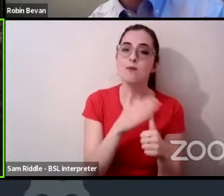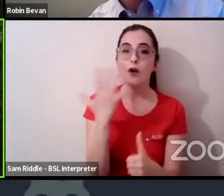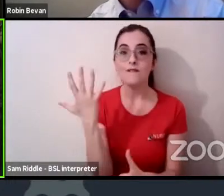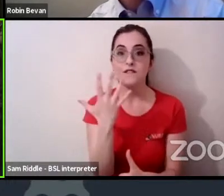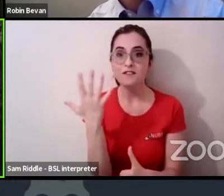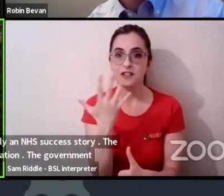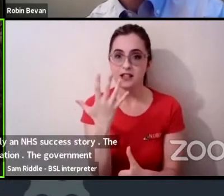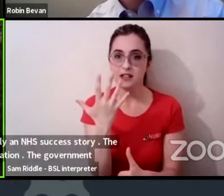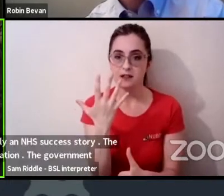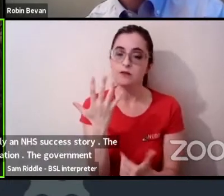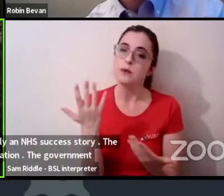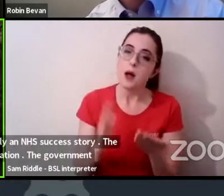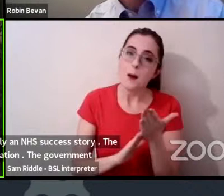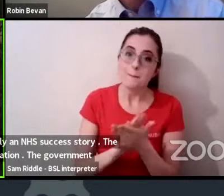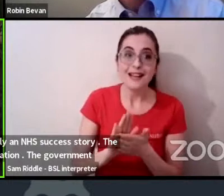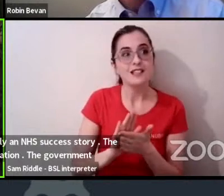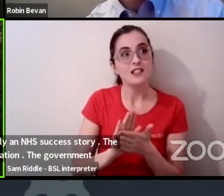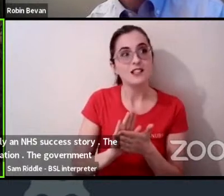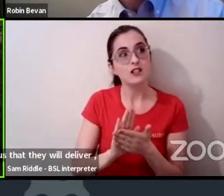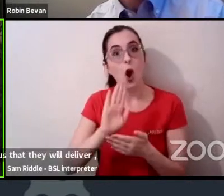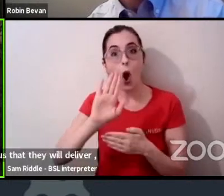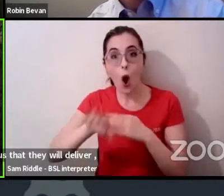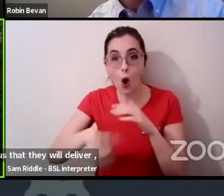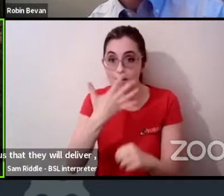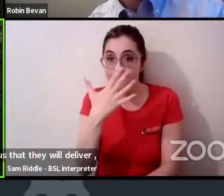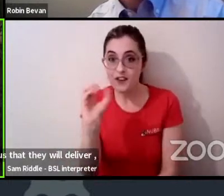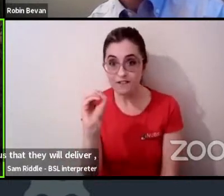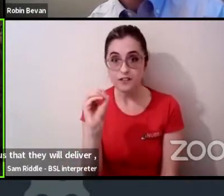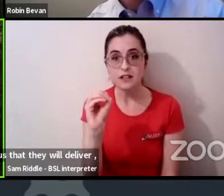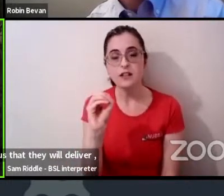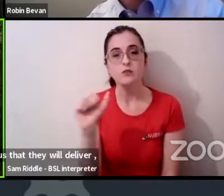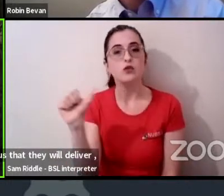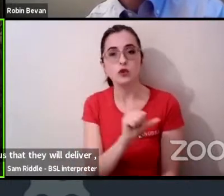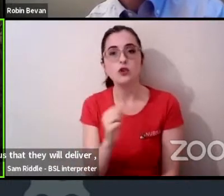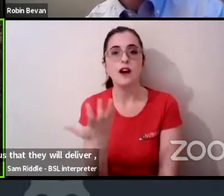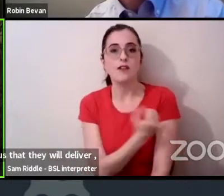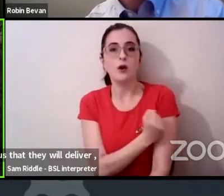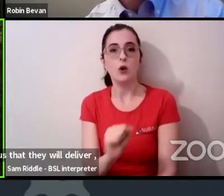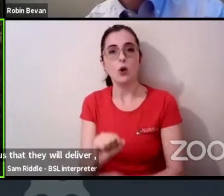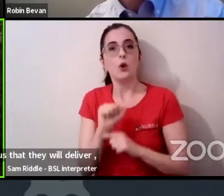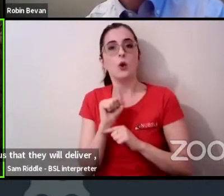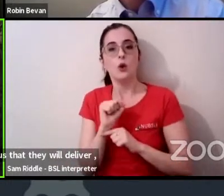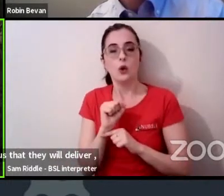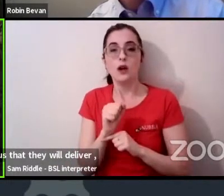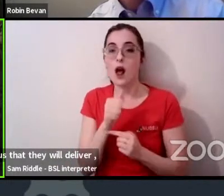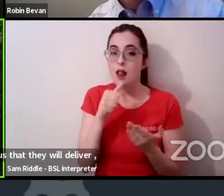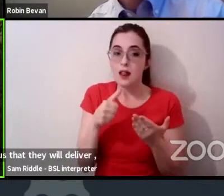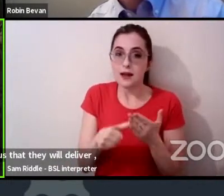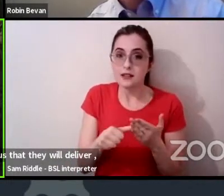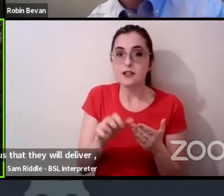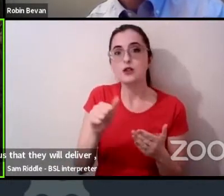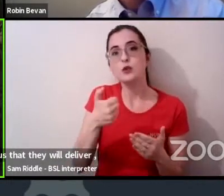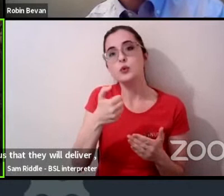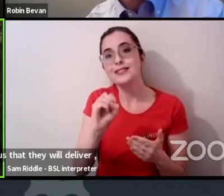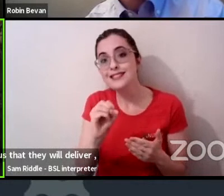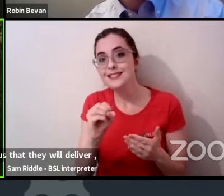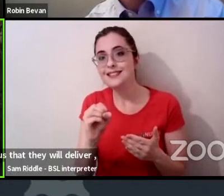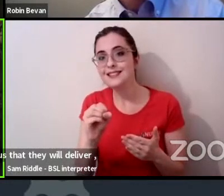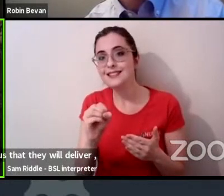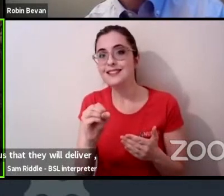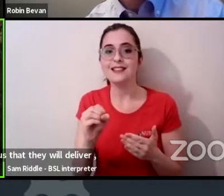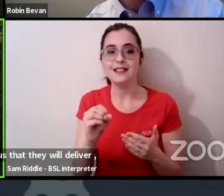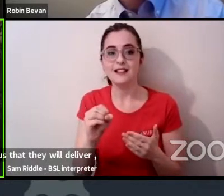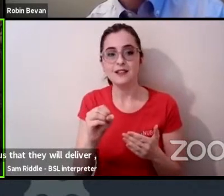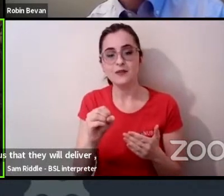over 50s should have had their first dose of the vaccine. Letters to 60 and 63-year-olds sent by invitation